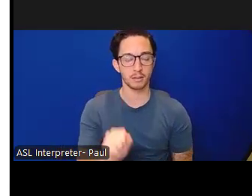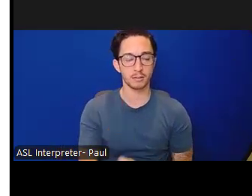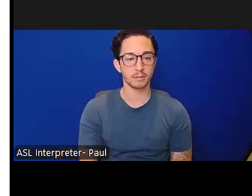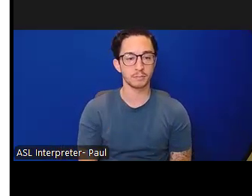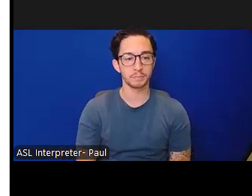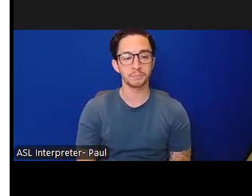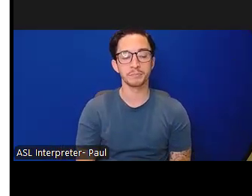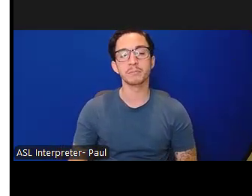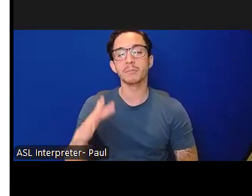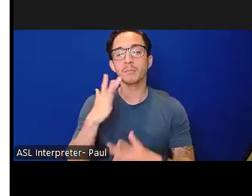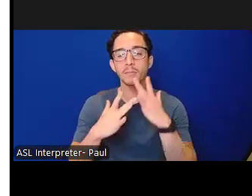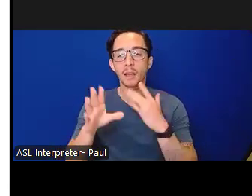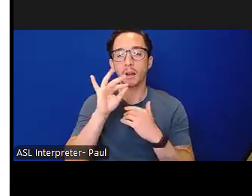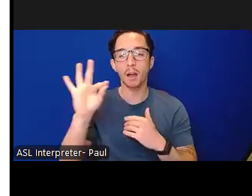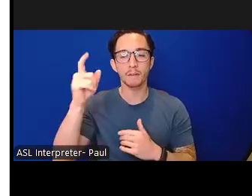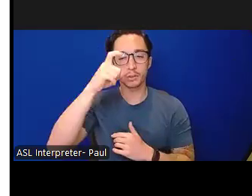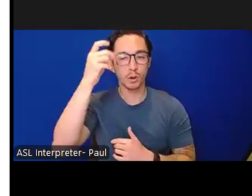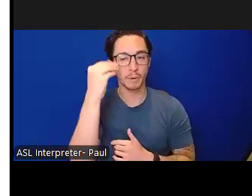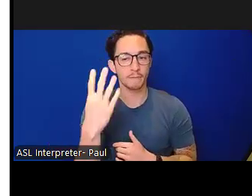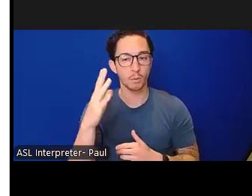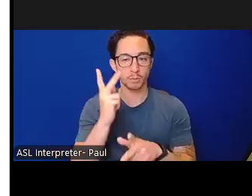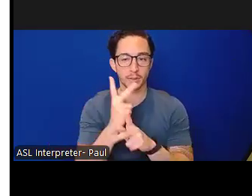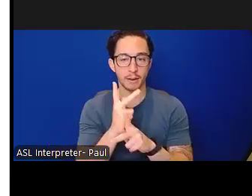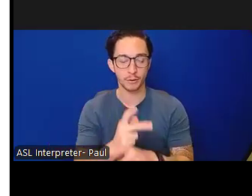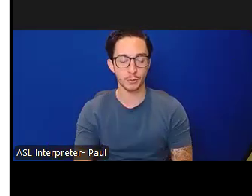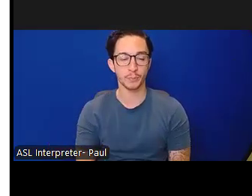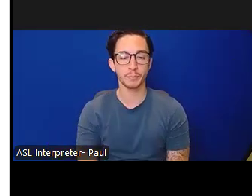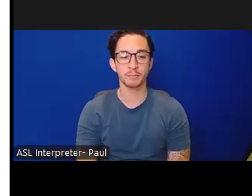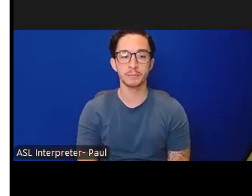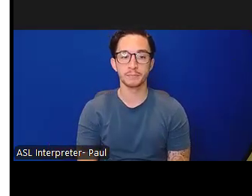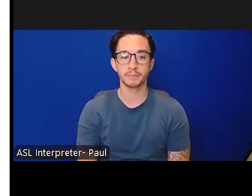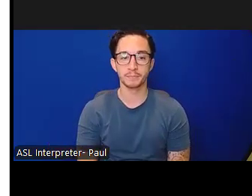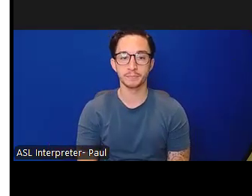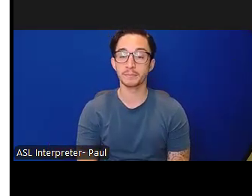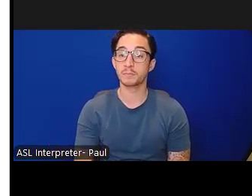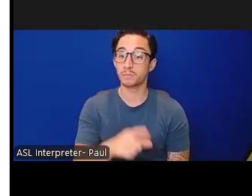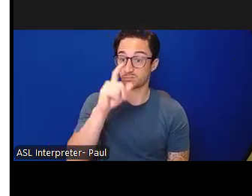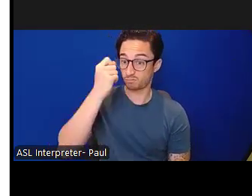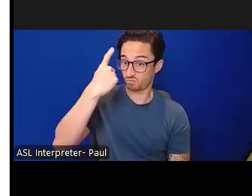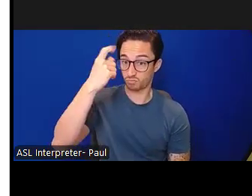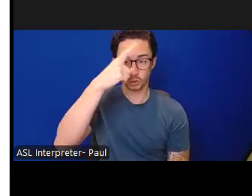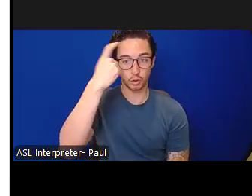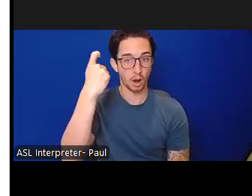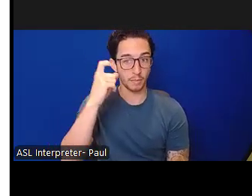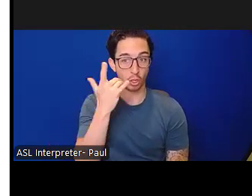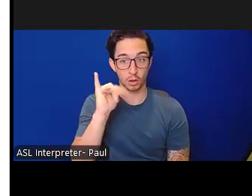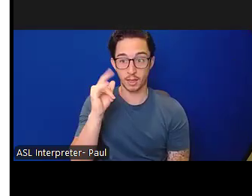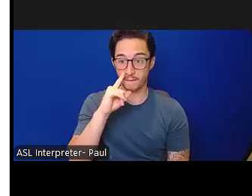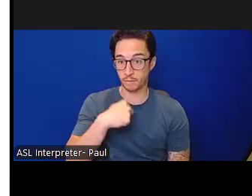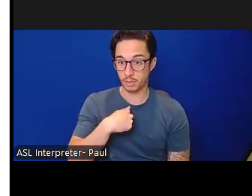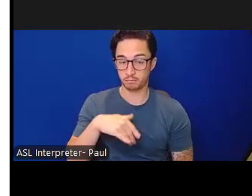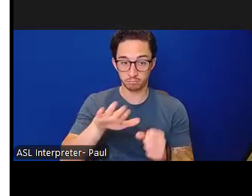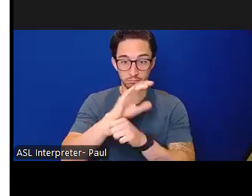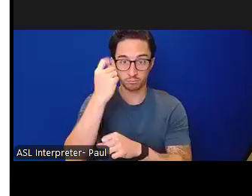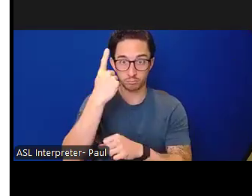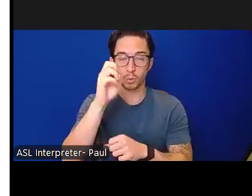And then lack of trauma-informed care. Do you really understand what trauma looks like for me, or are you still going to do this